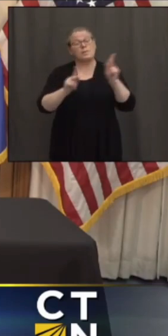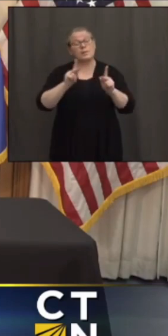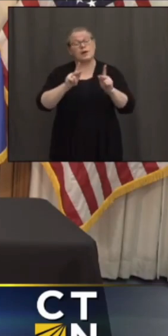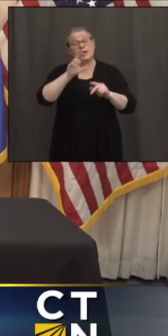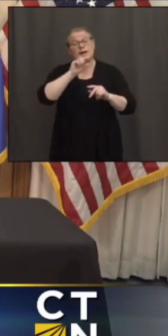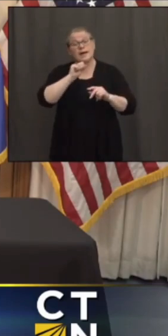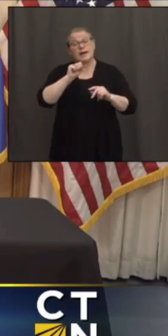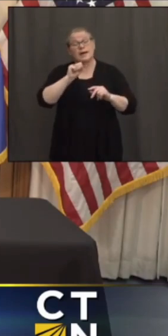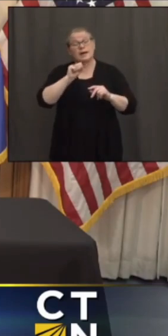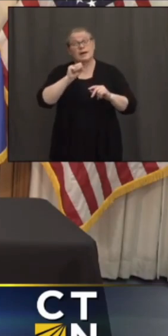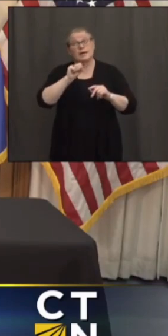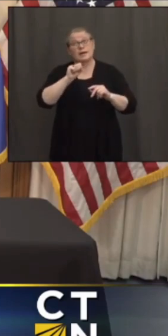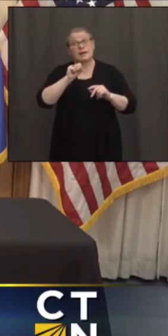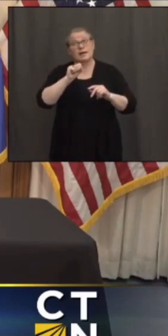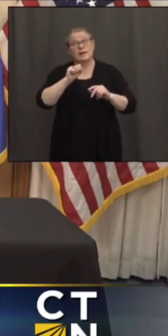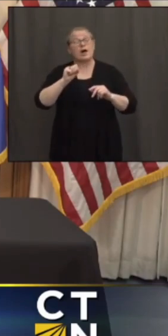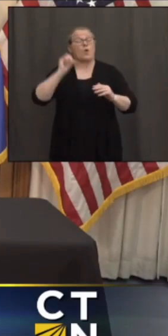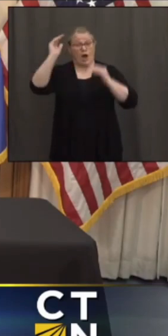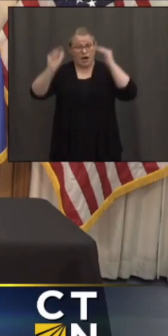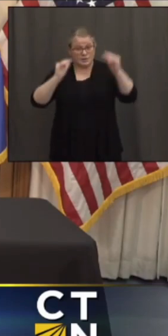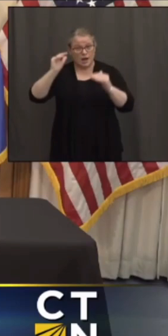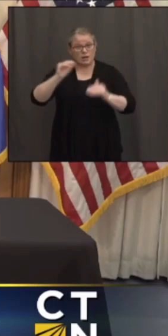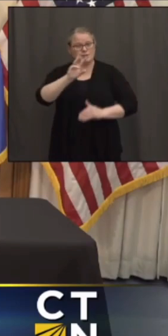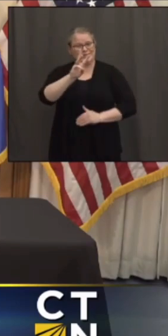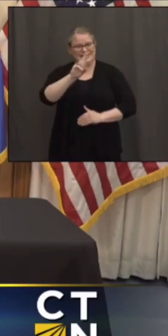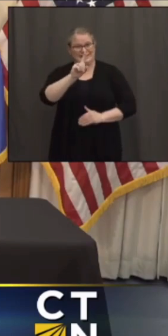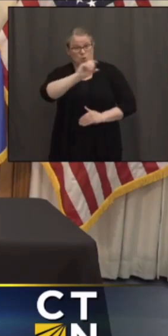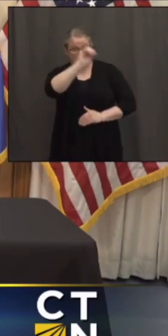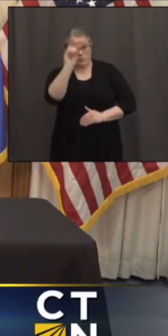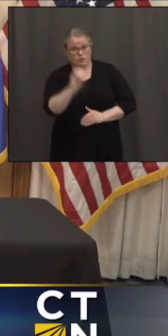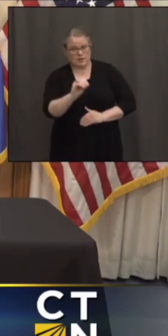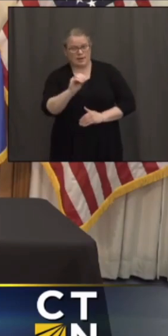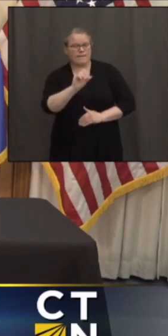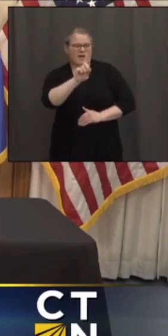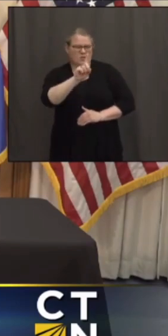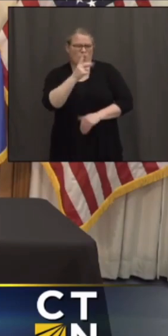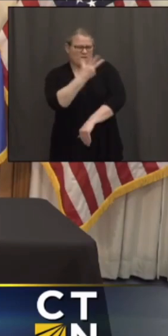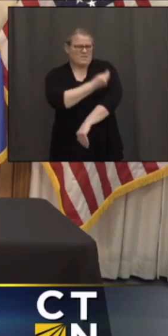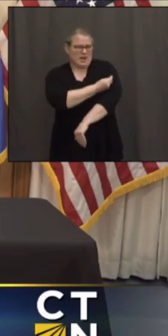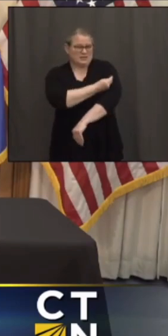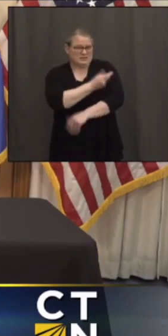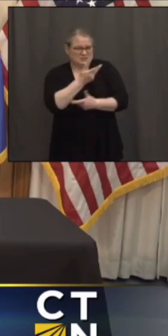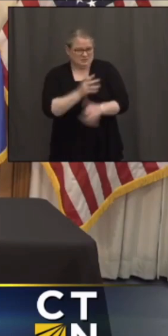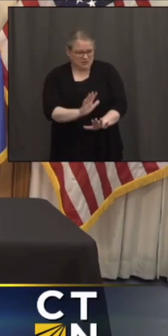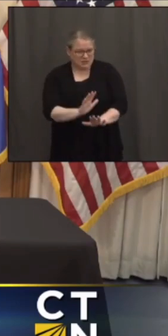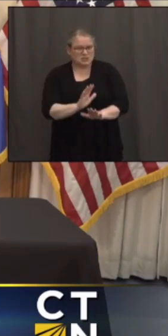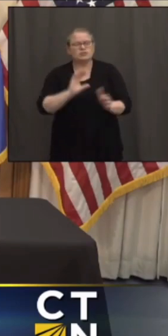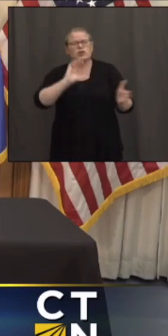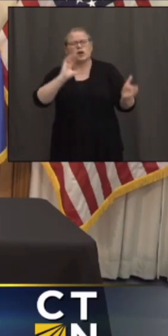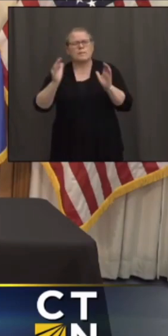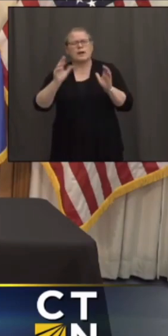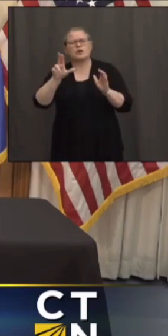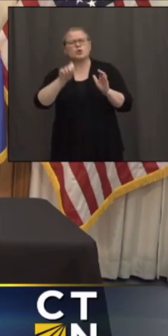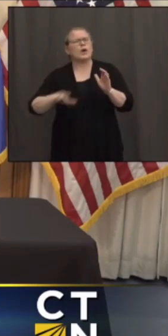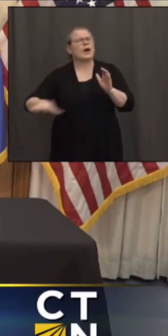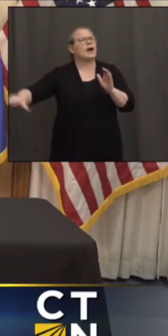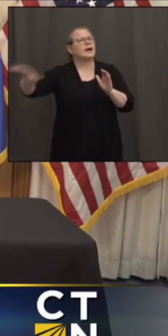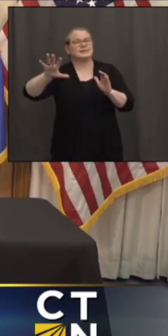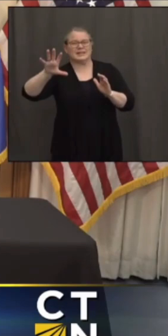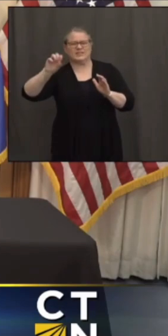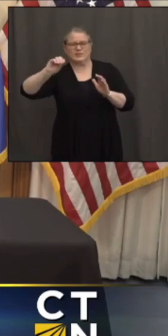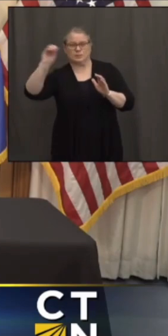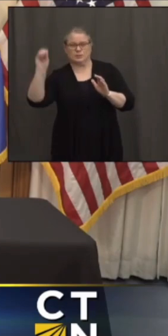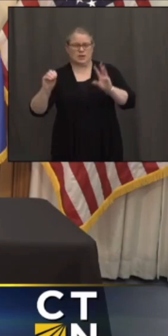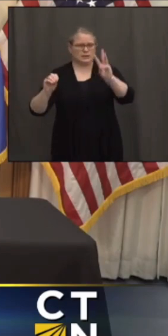one vaccine compared to 50% around the country. You had talked from the beginning, from last year, about